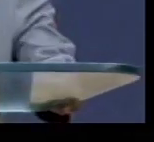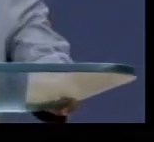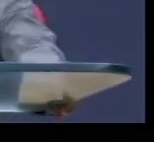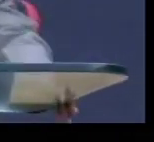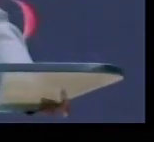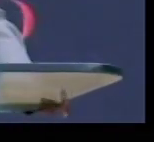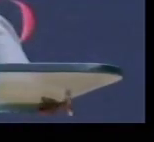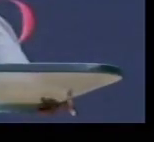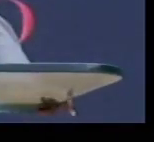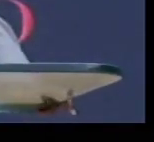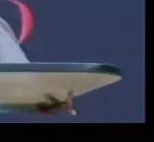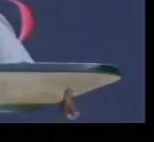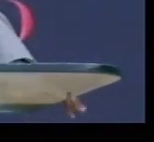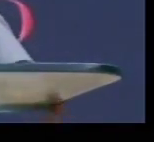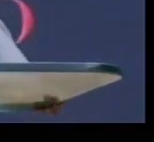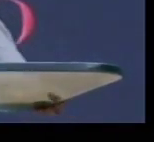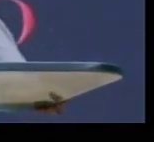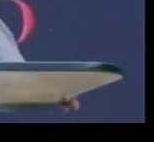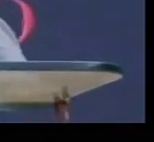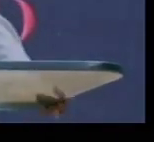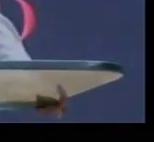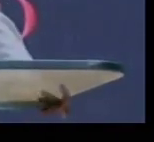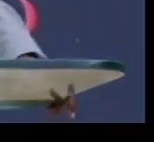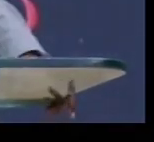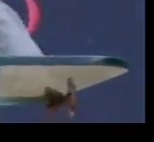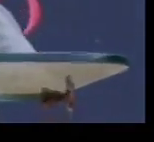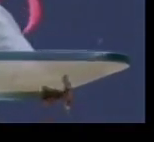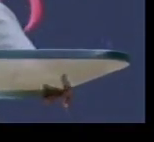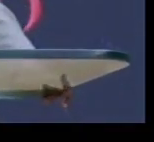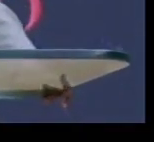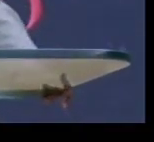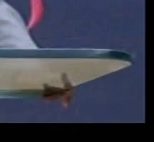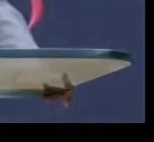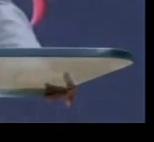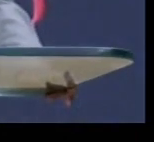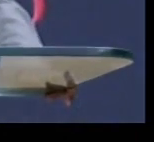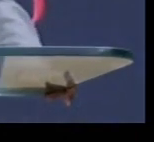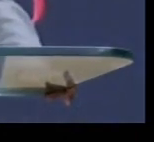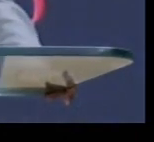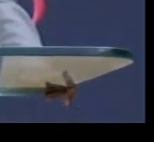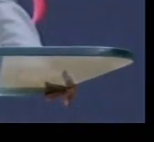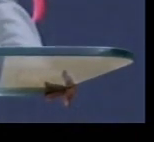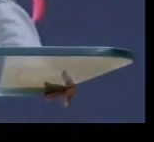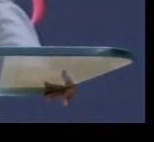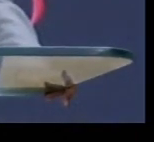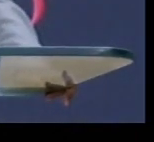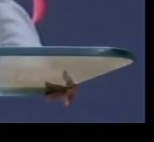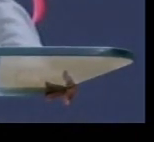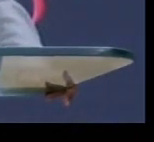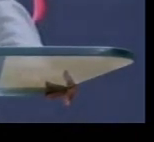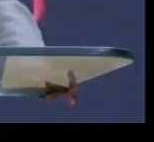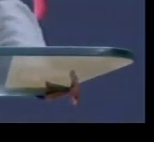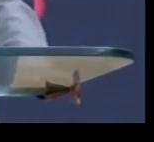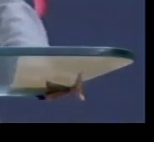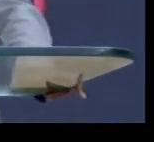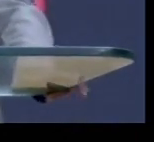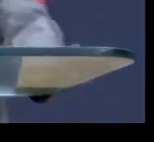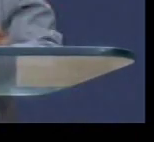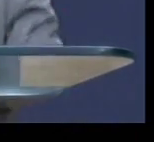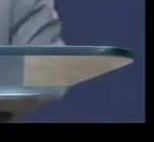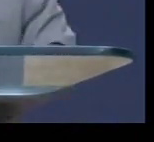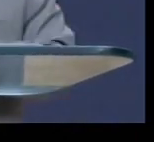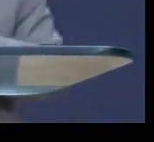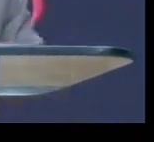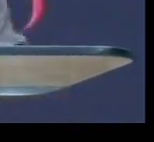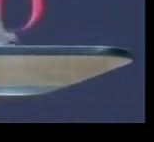this hour, the hour for your word to penetrate every heart. We're asking,